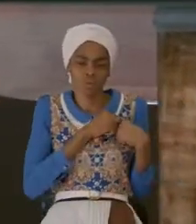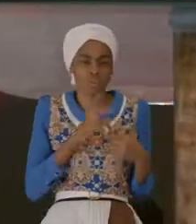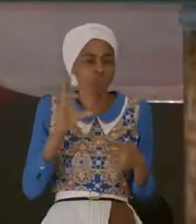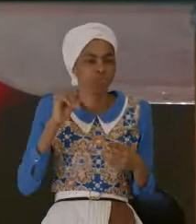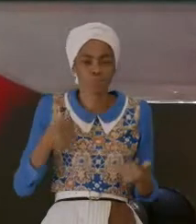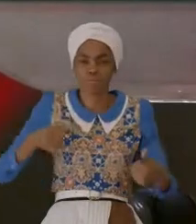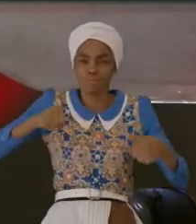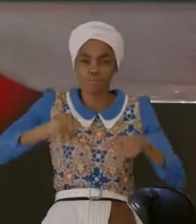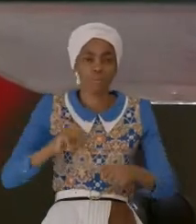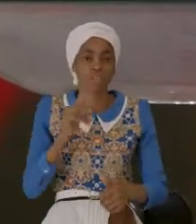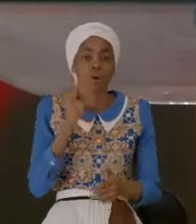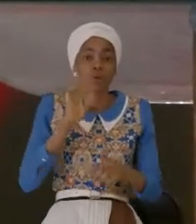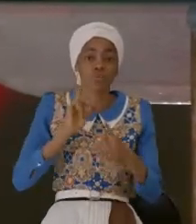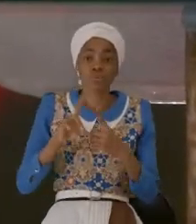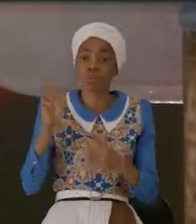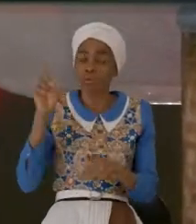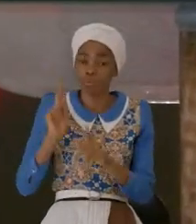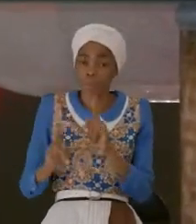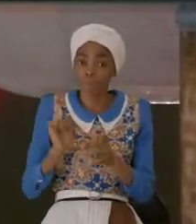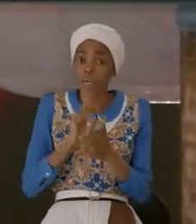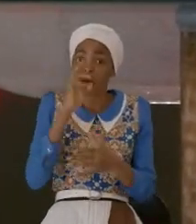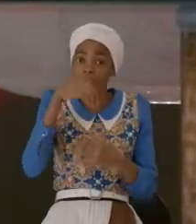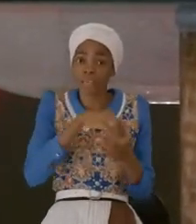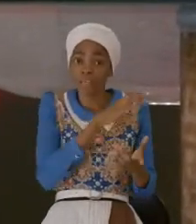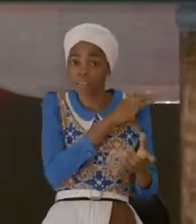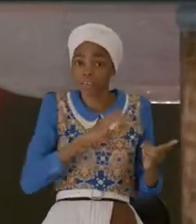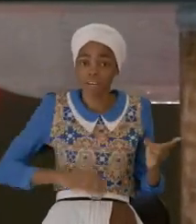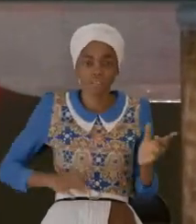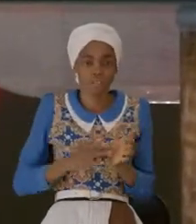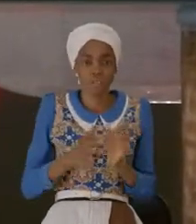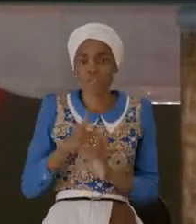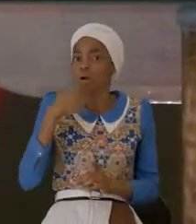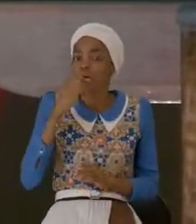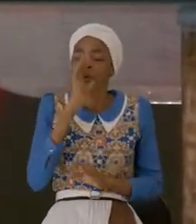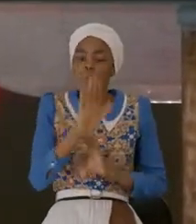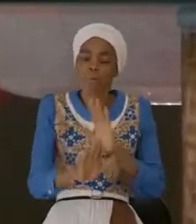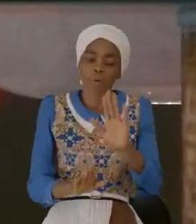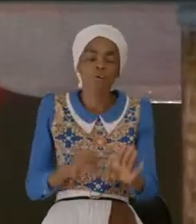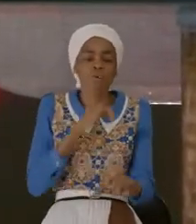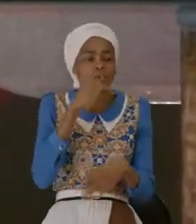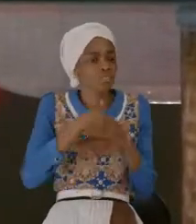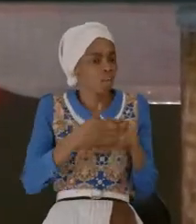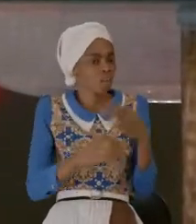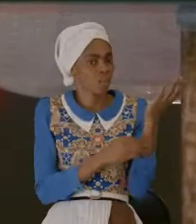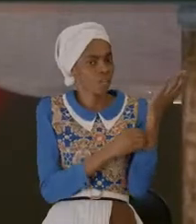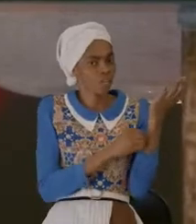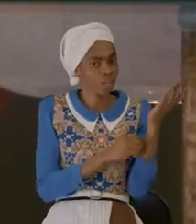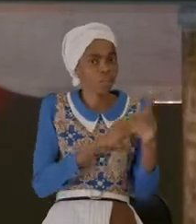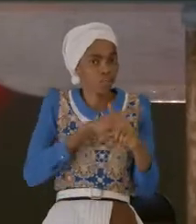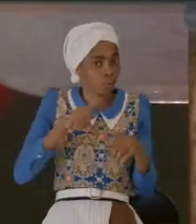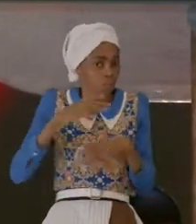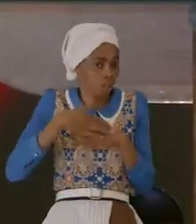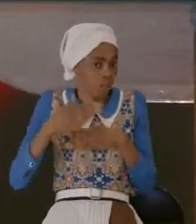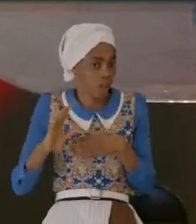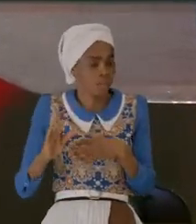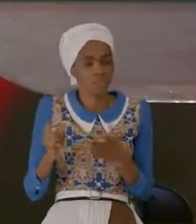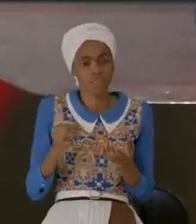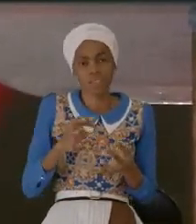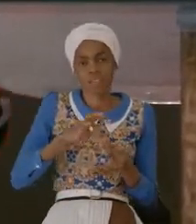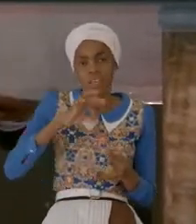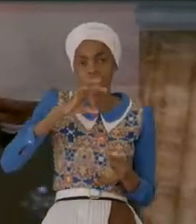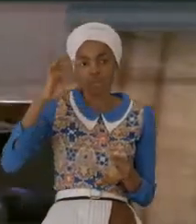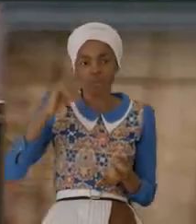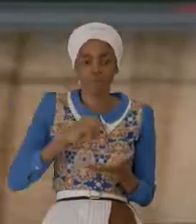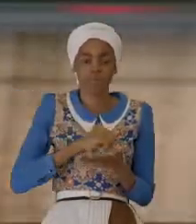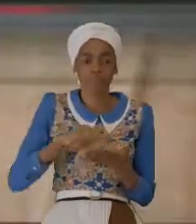Christ Jesus or what not until the flesh boards after the spirit then he tells us in